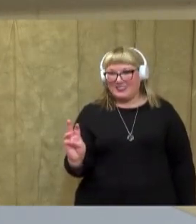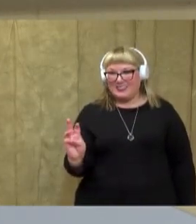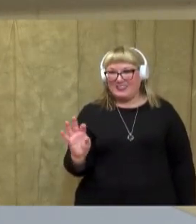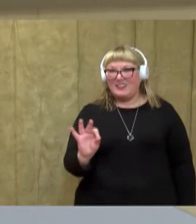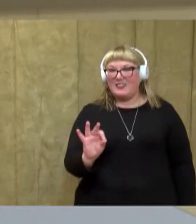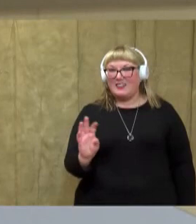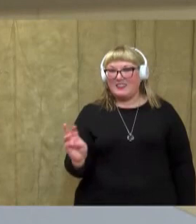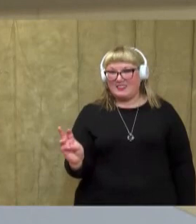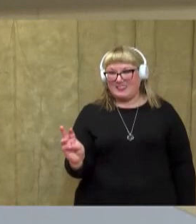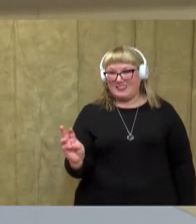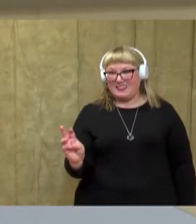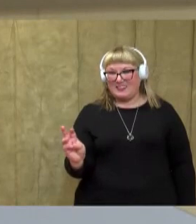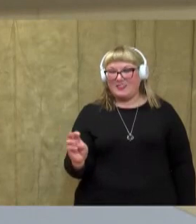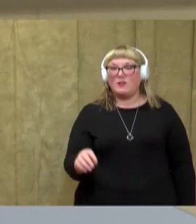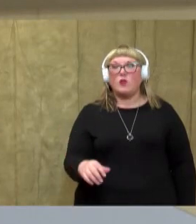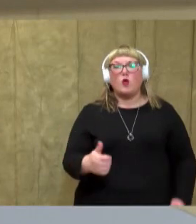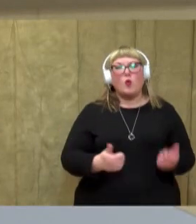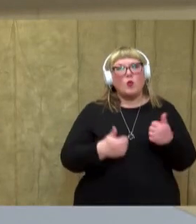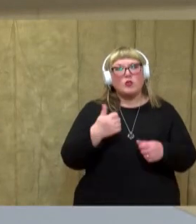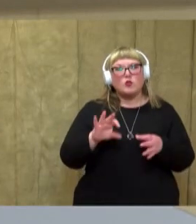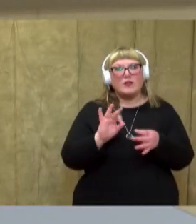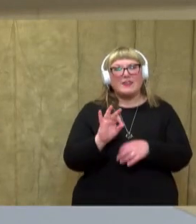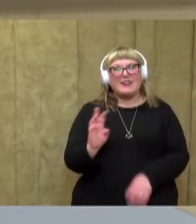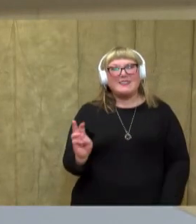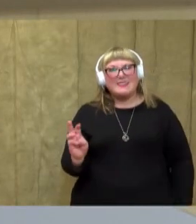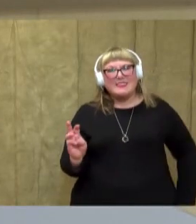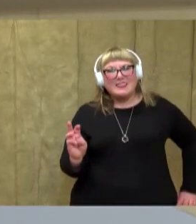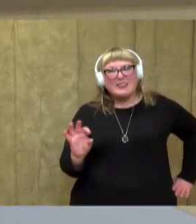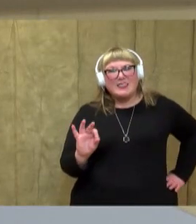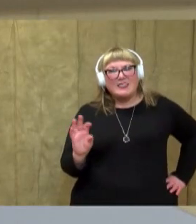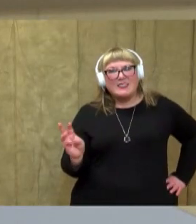96. Oh, which number is 96?